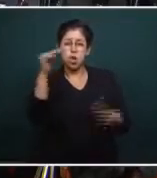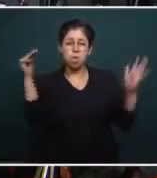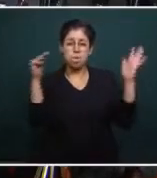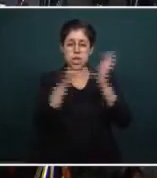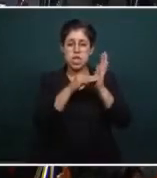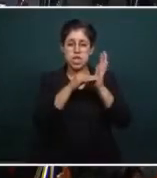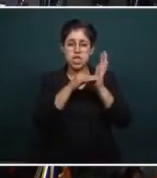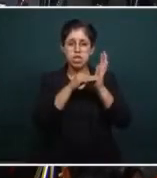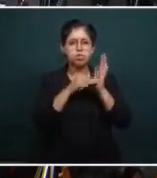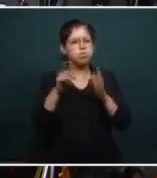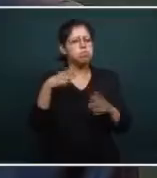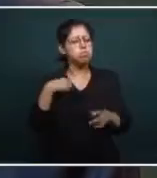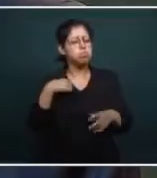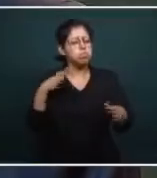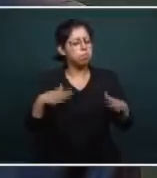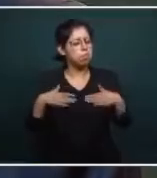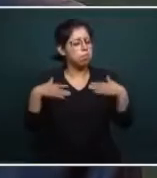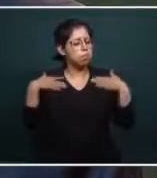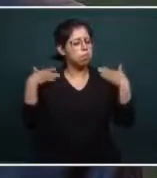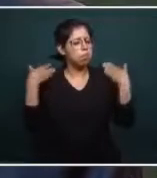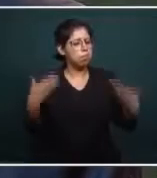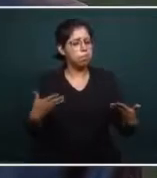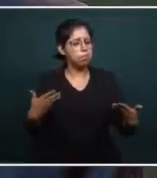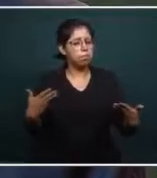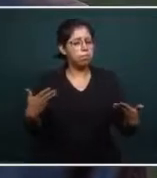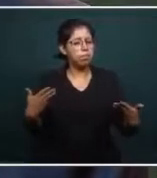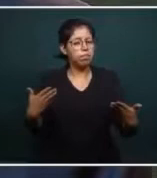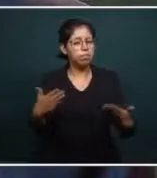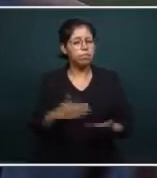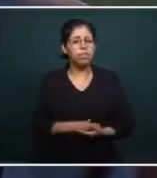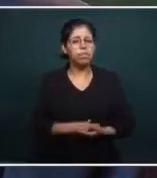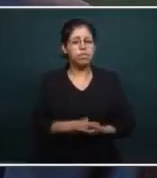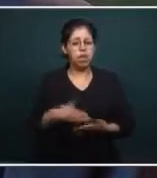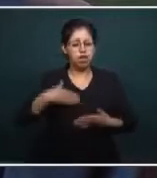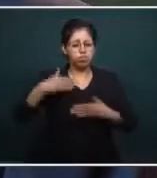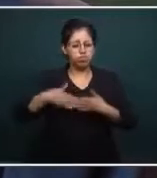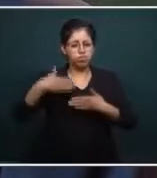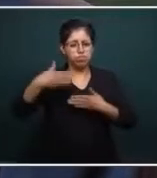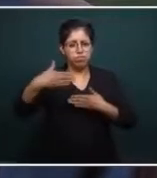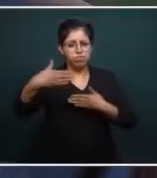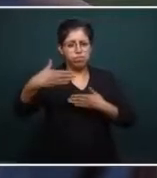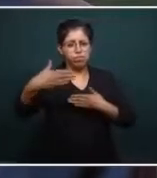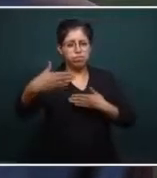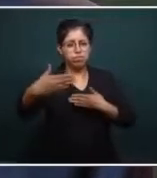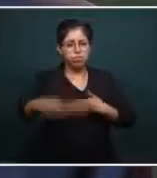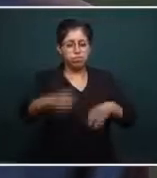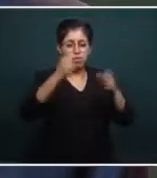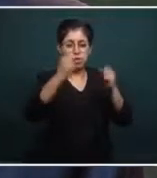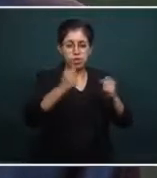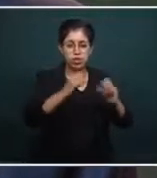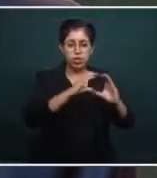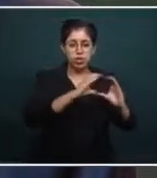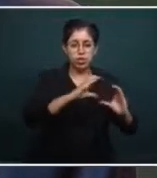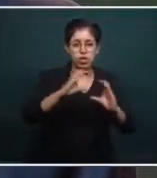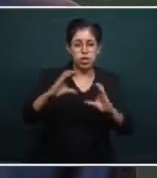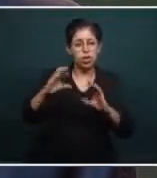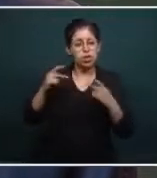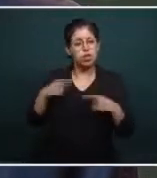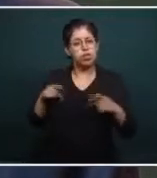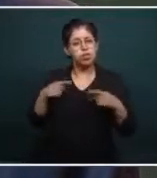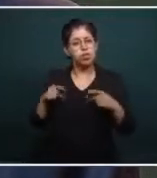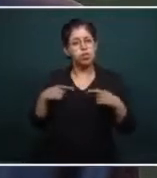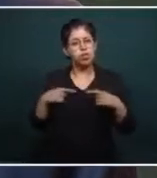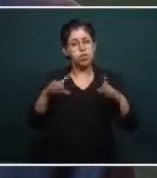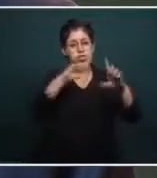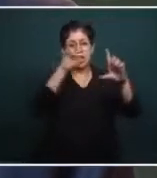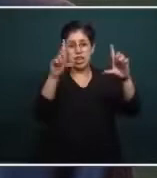tengo elements. confianza So that's why I have de confidence que vamos that a we ir are avanzando going to be y advancing pacificando and el pacifying país